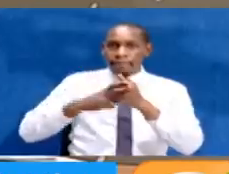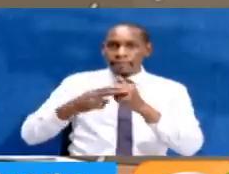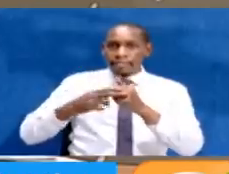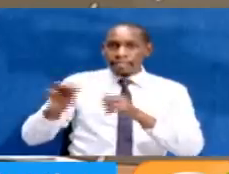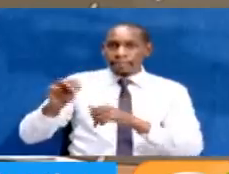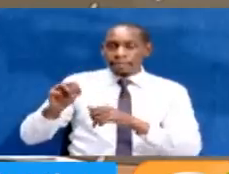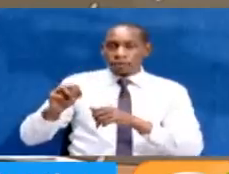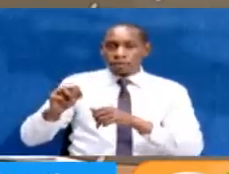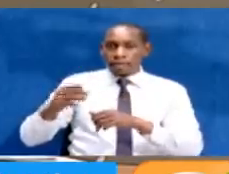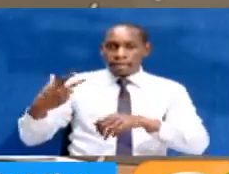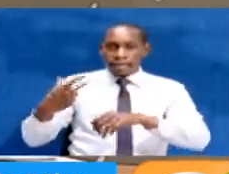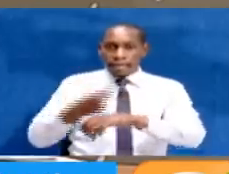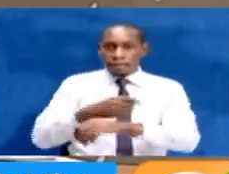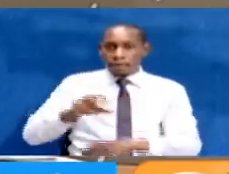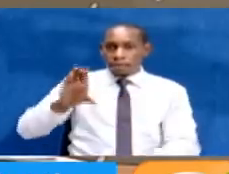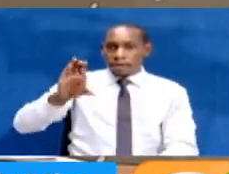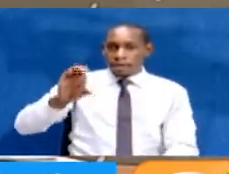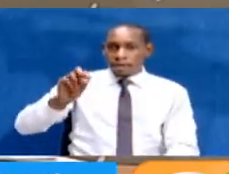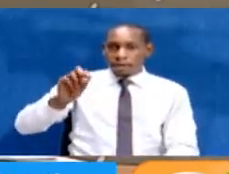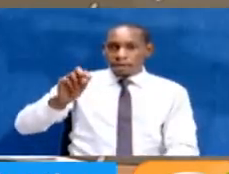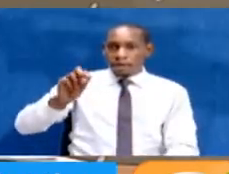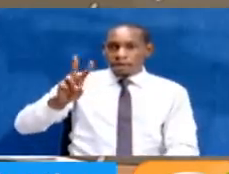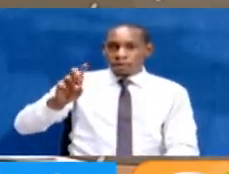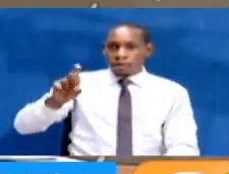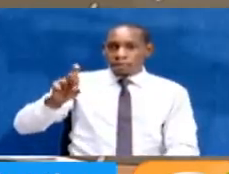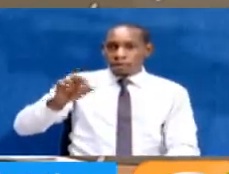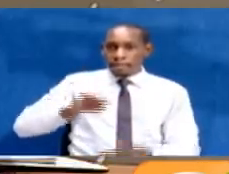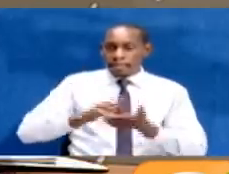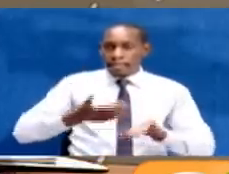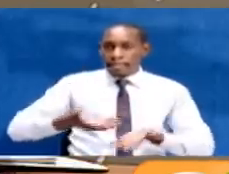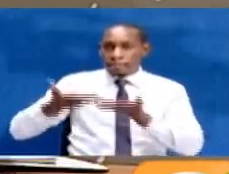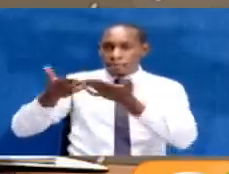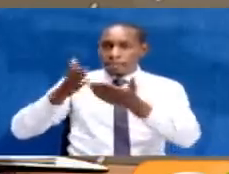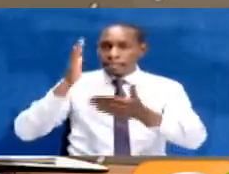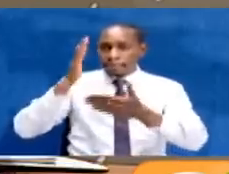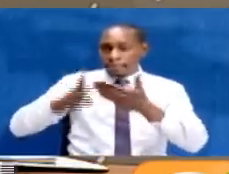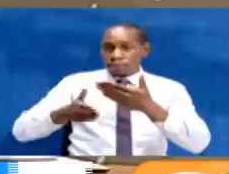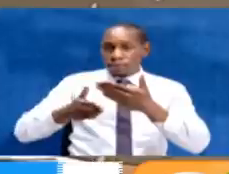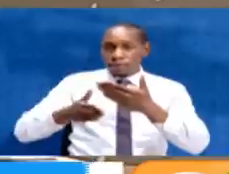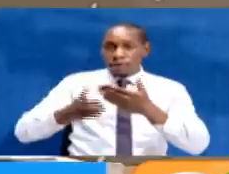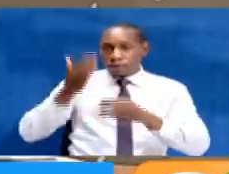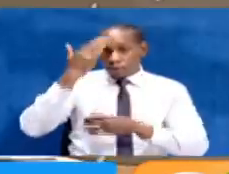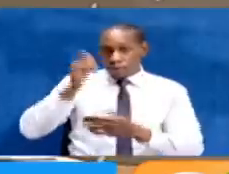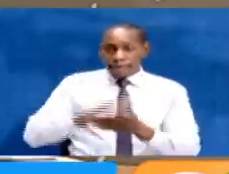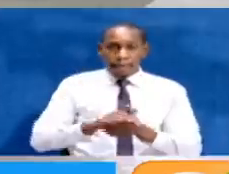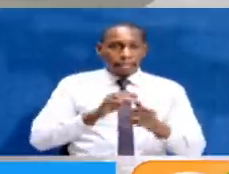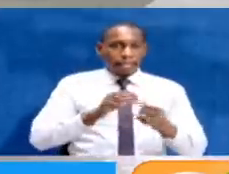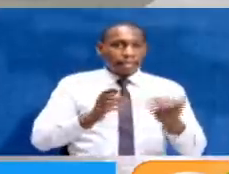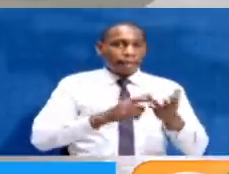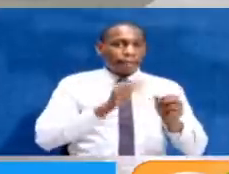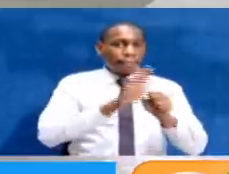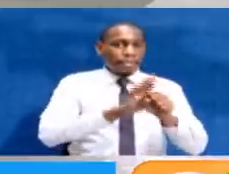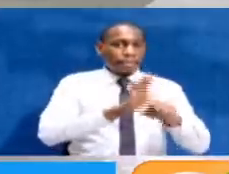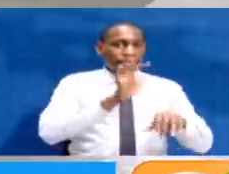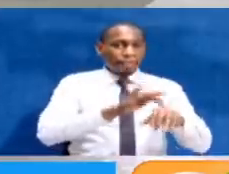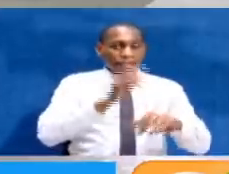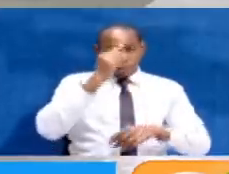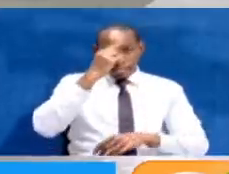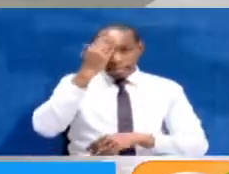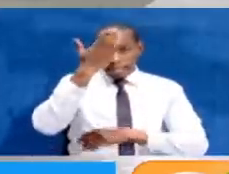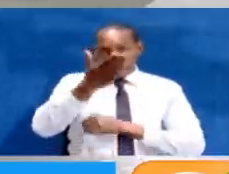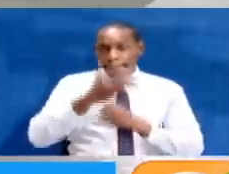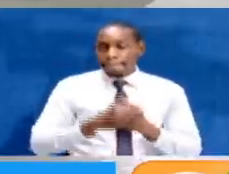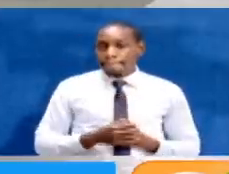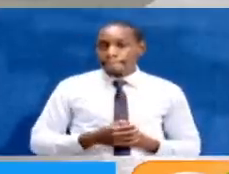about 17 million doses to COVAX so far. They're temporarily halting export of the AstraZeneca vaccine because of the increasing number of infections in their own